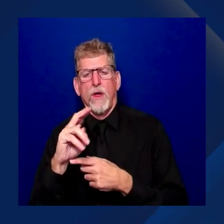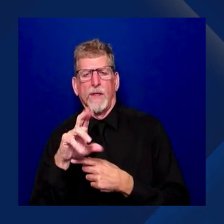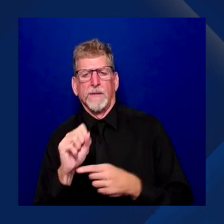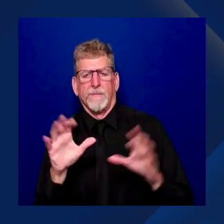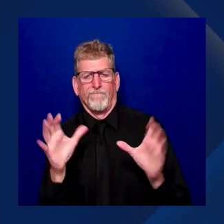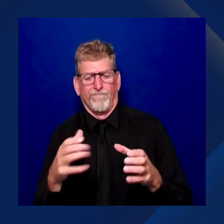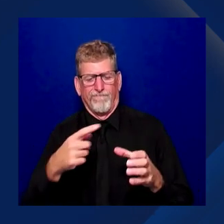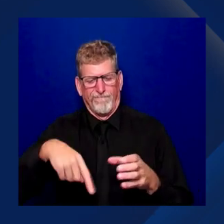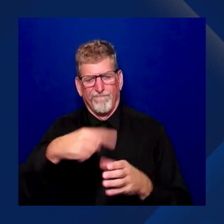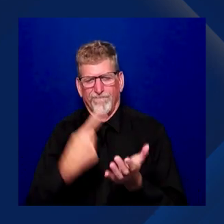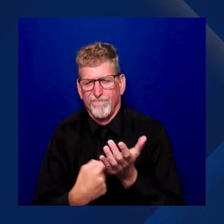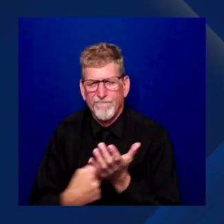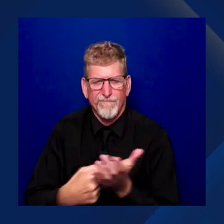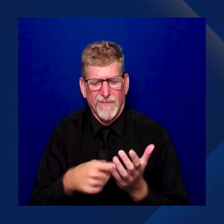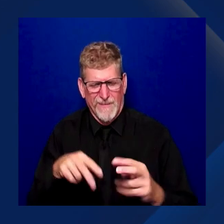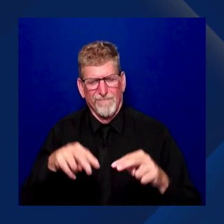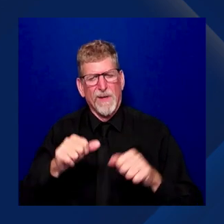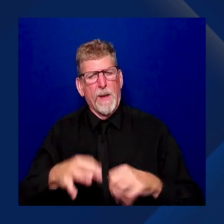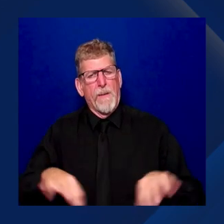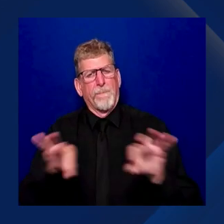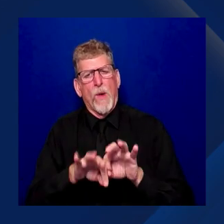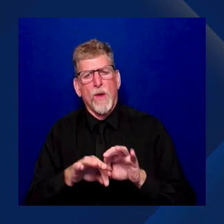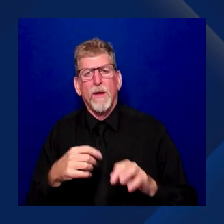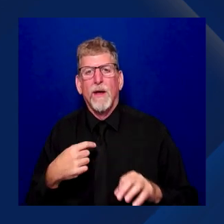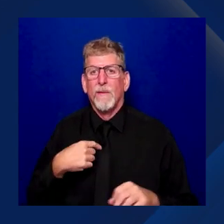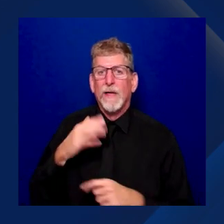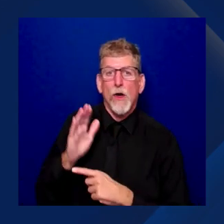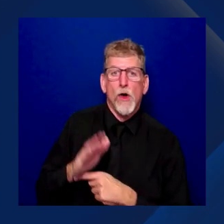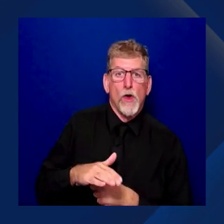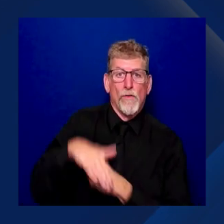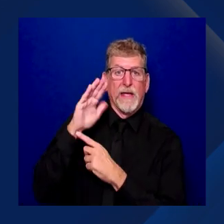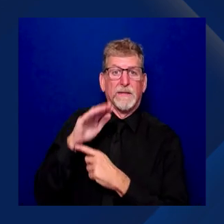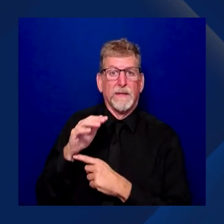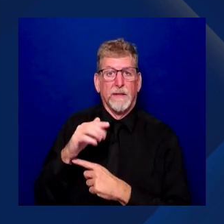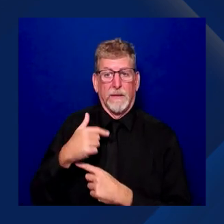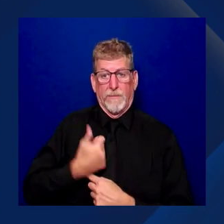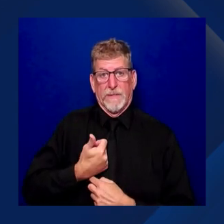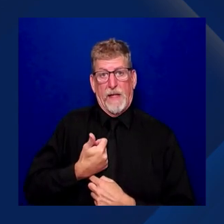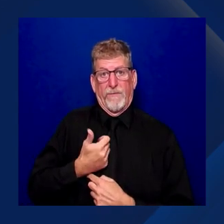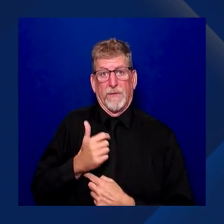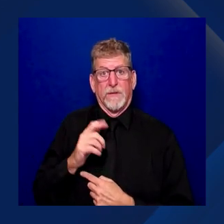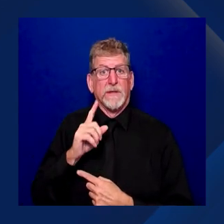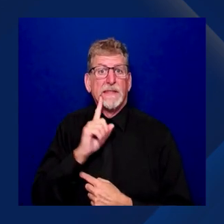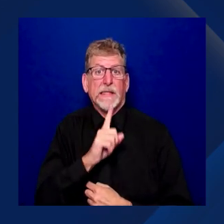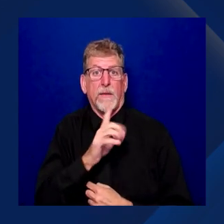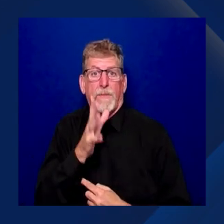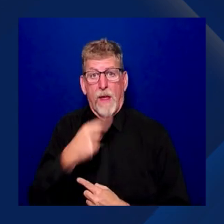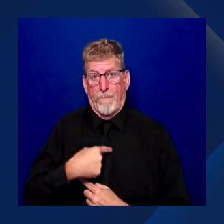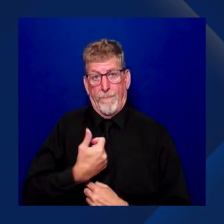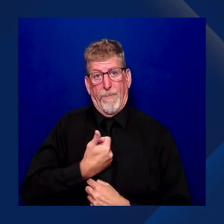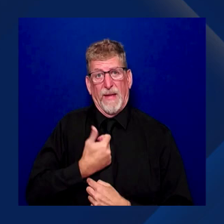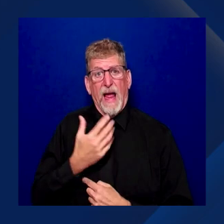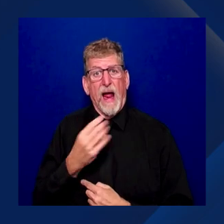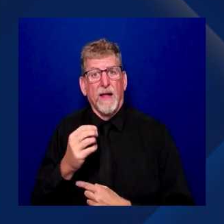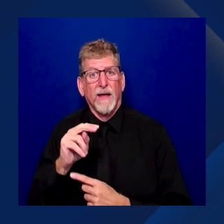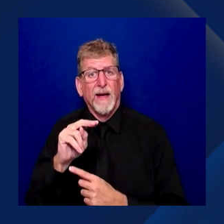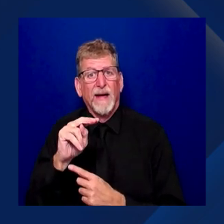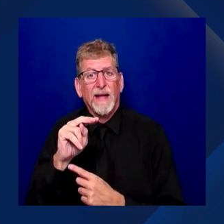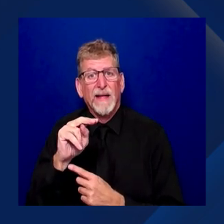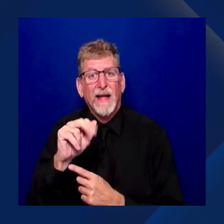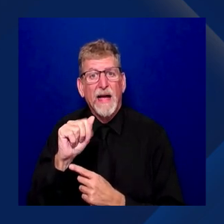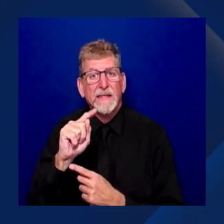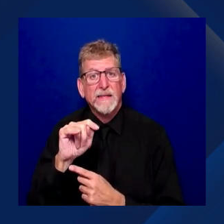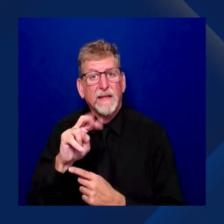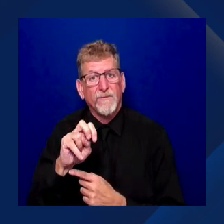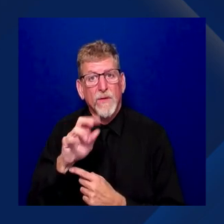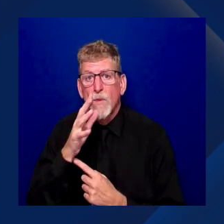has raised a child as a single mother, but also because Native women experience many of the same barriers to care that Black